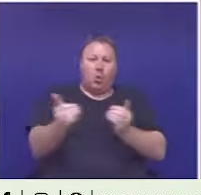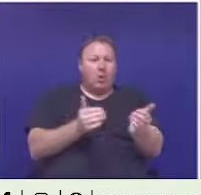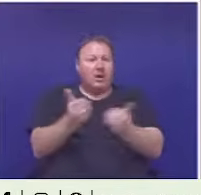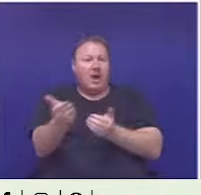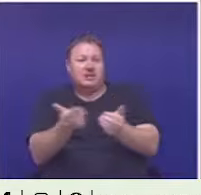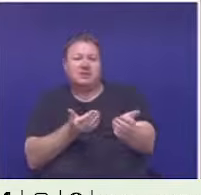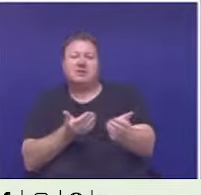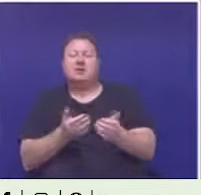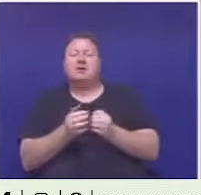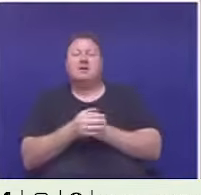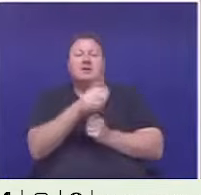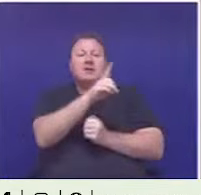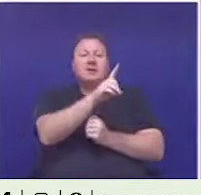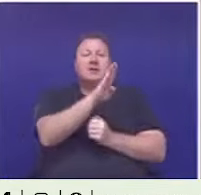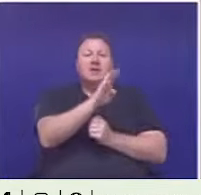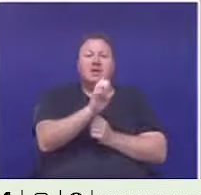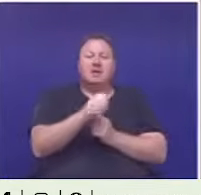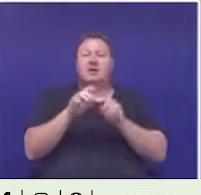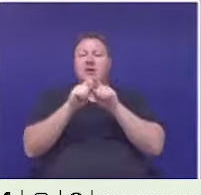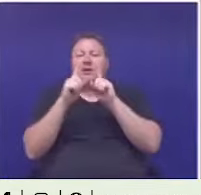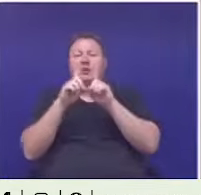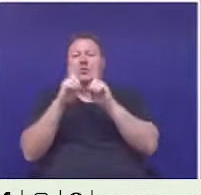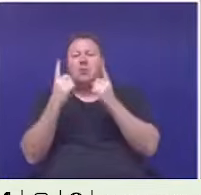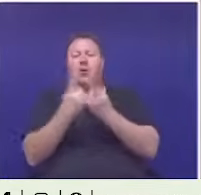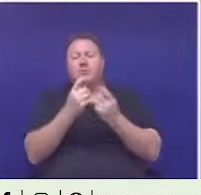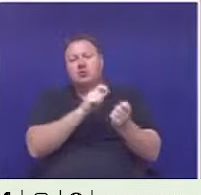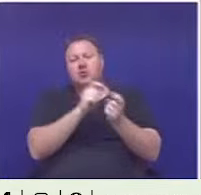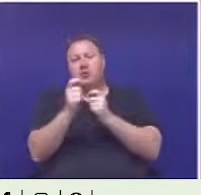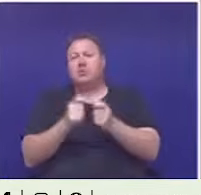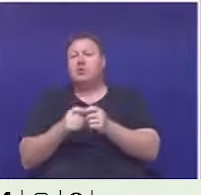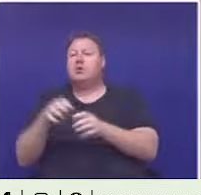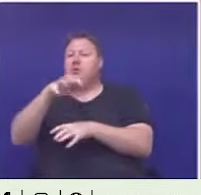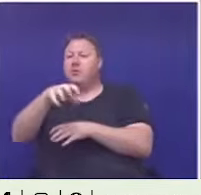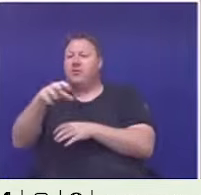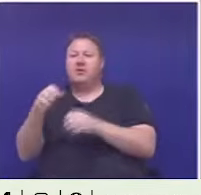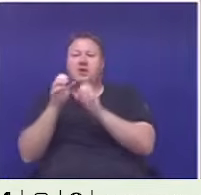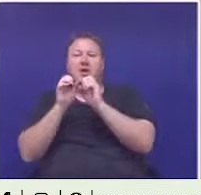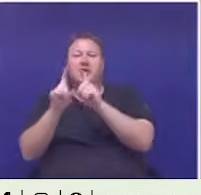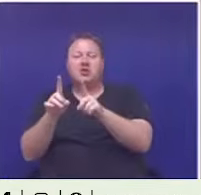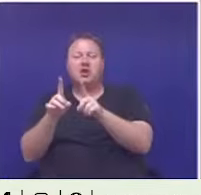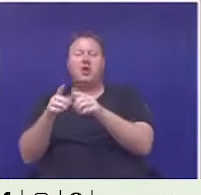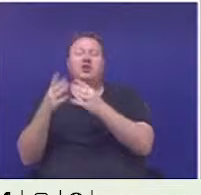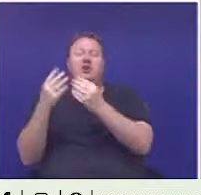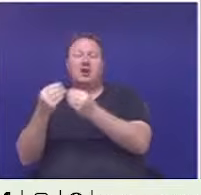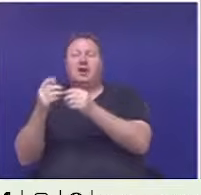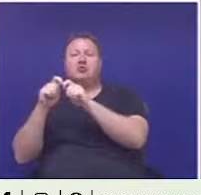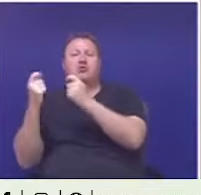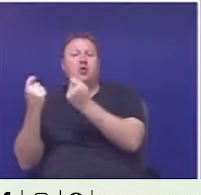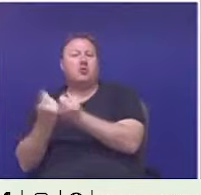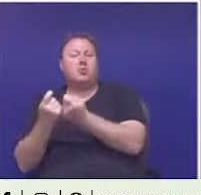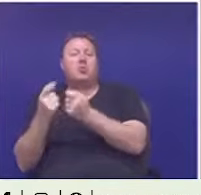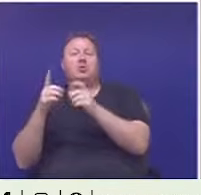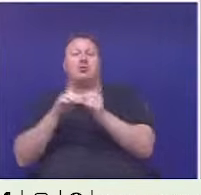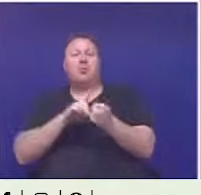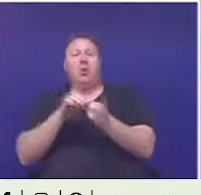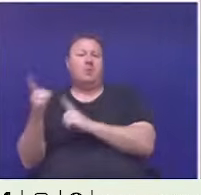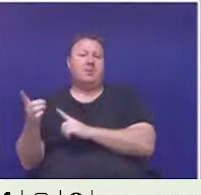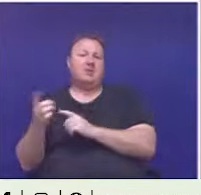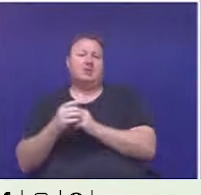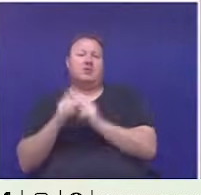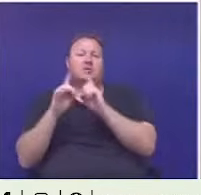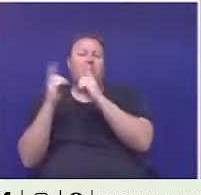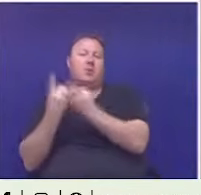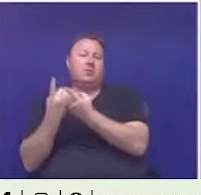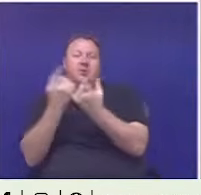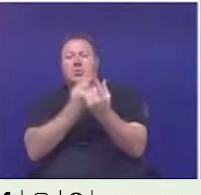DBE, Department of Transport, Provincial Education Department, Provincial Transport Department, and unless we all